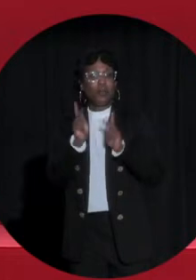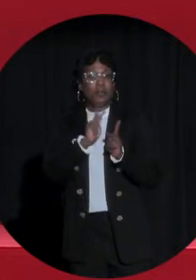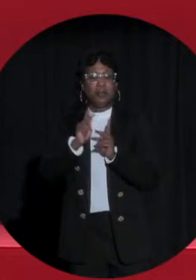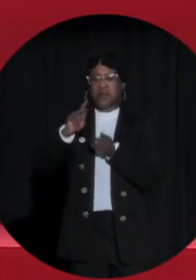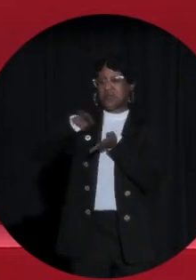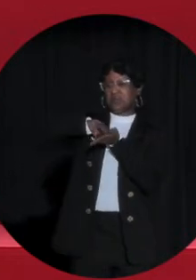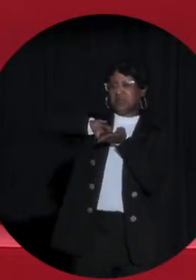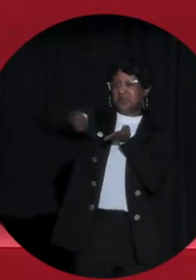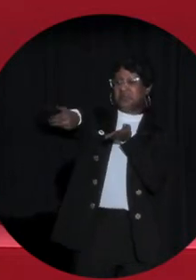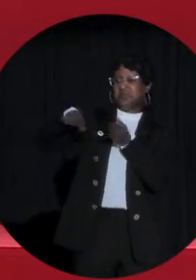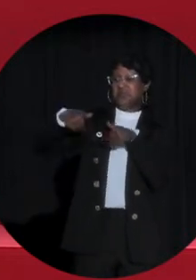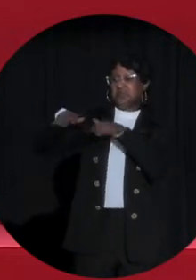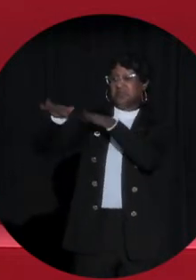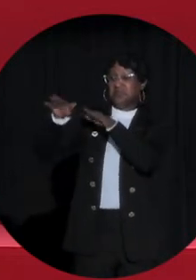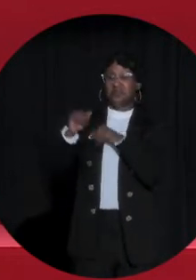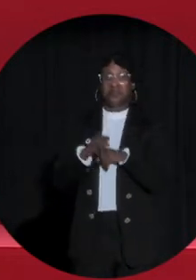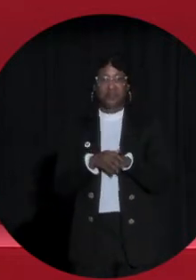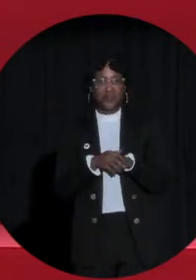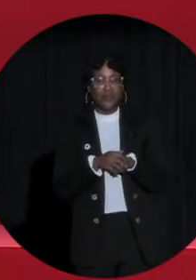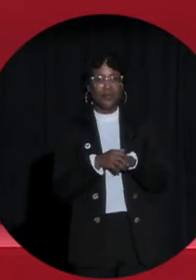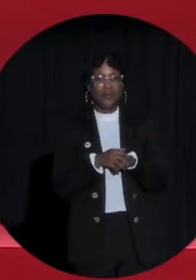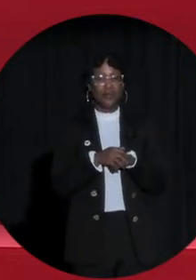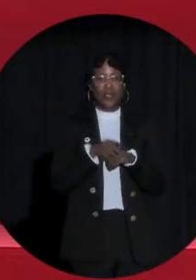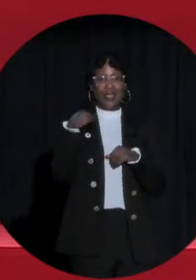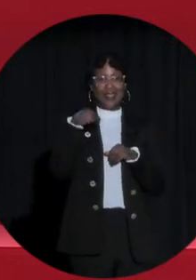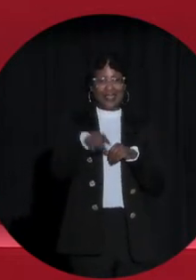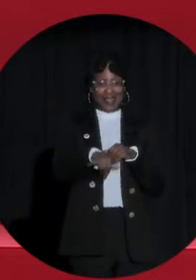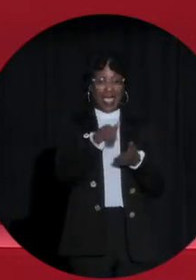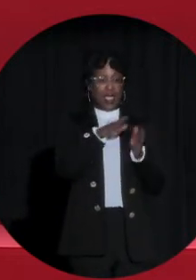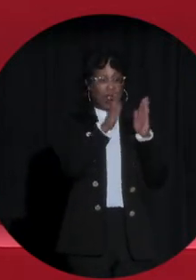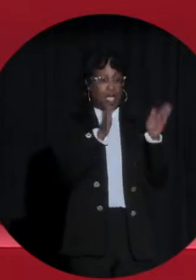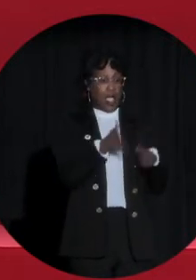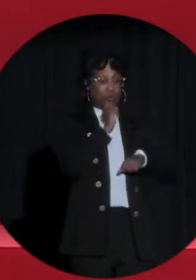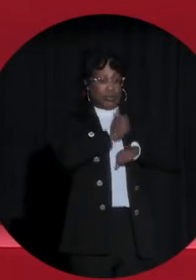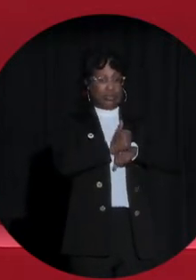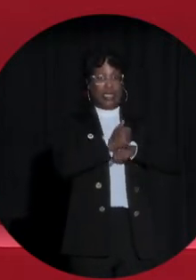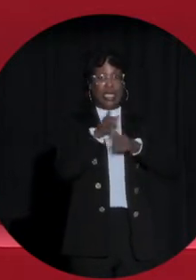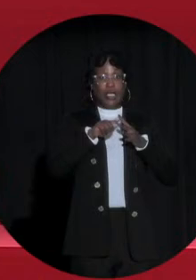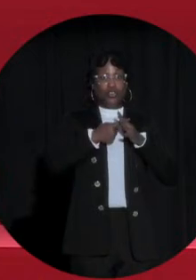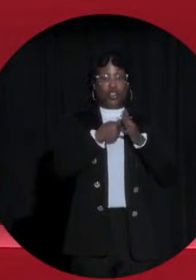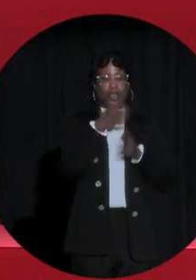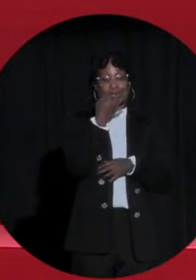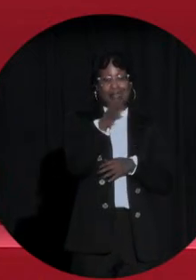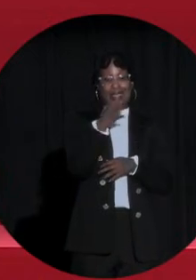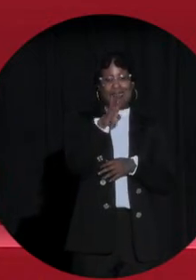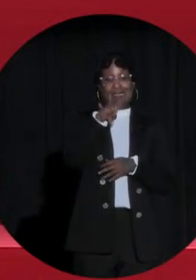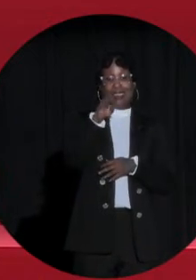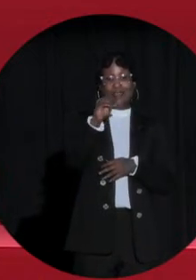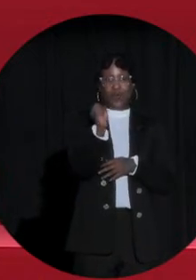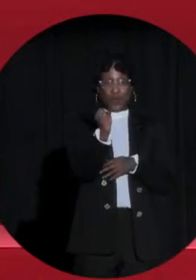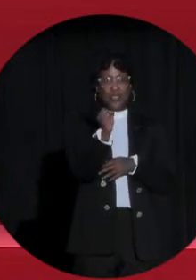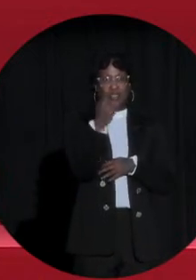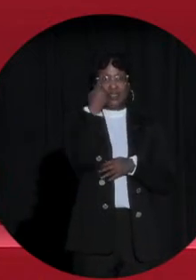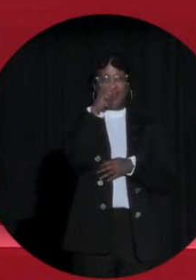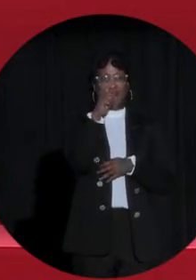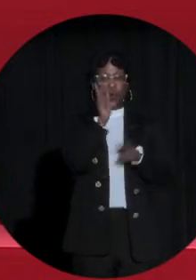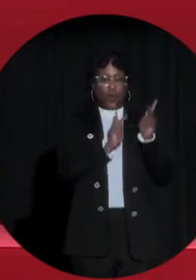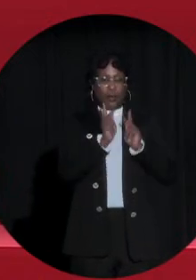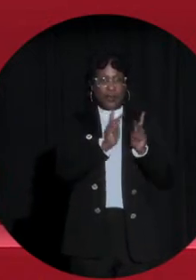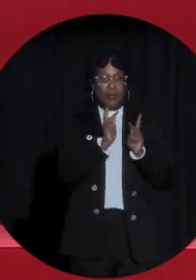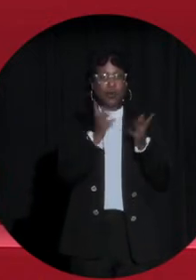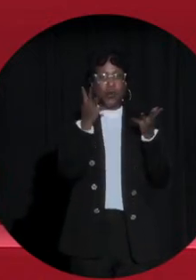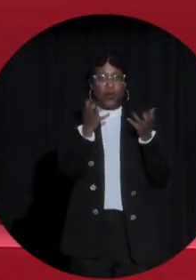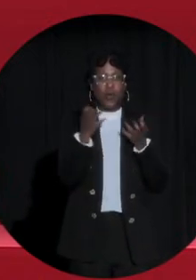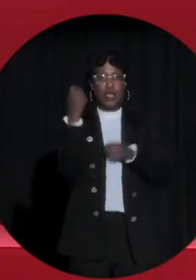our nation stopped here, beginning in the 1940s. The house became a prominent gathering space for activists,